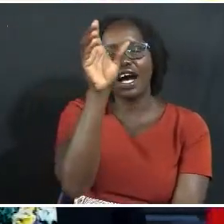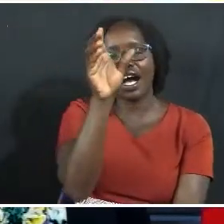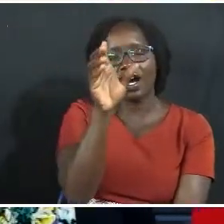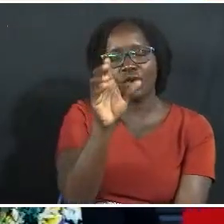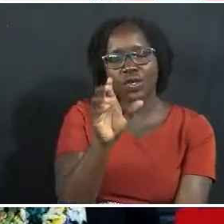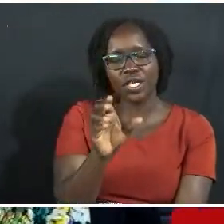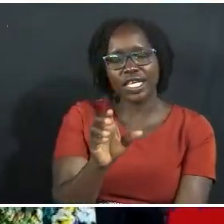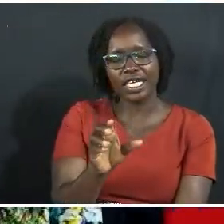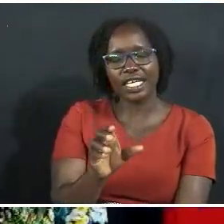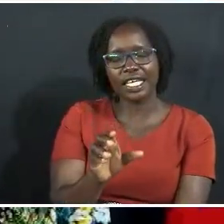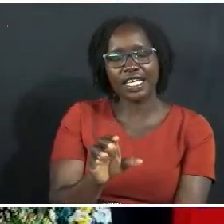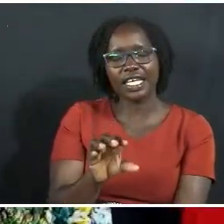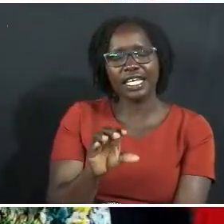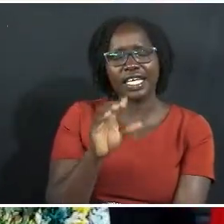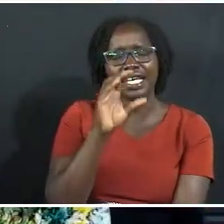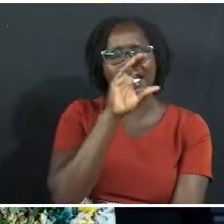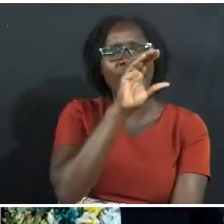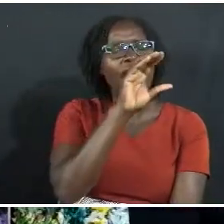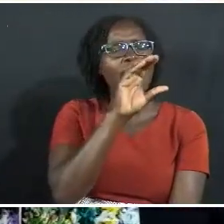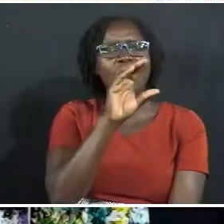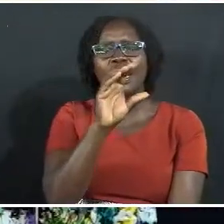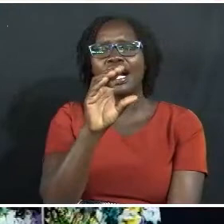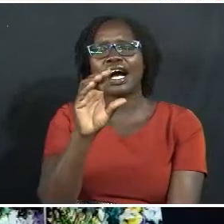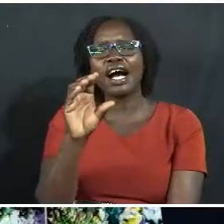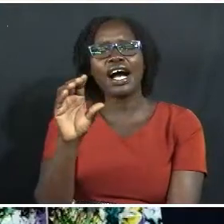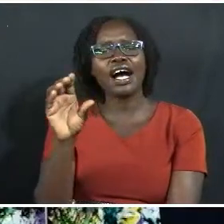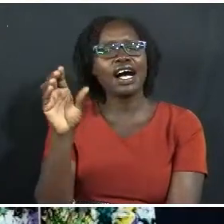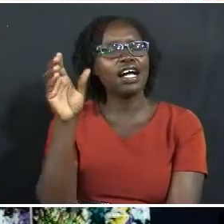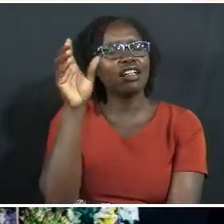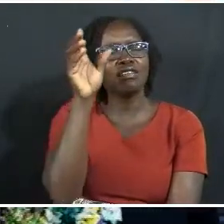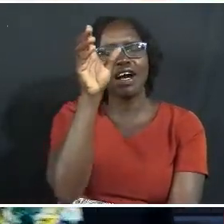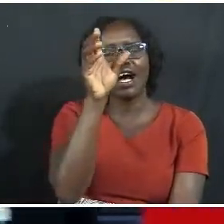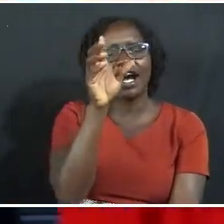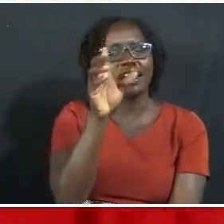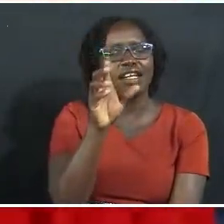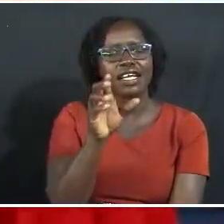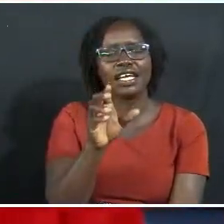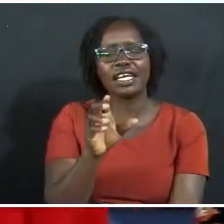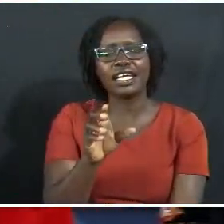He is here for you. And he can take the burden away.